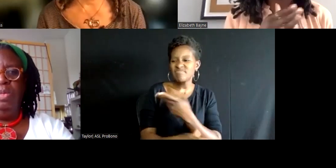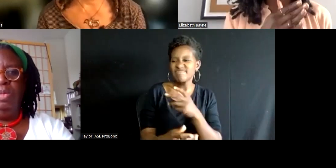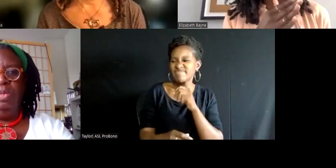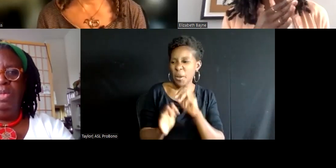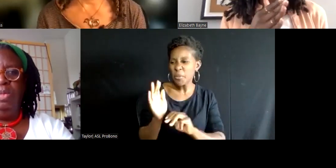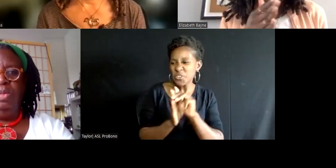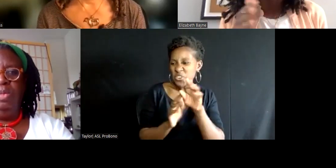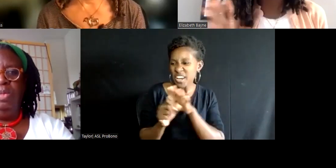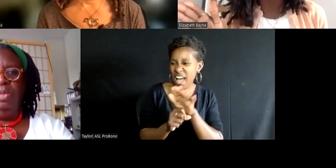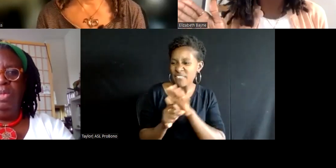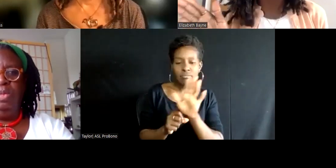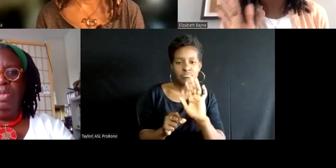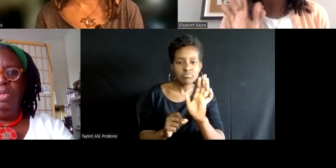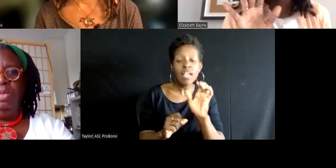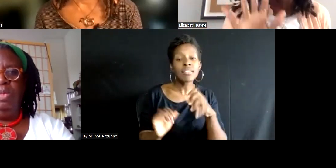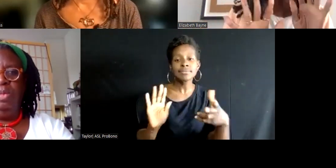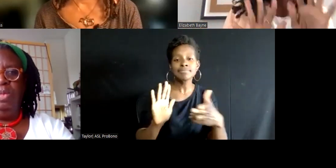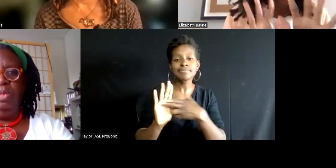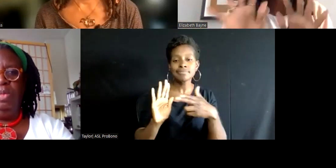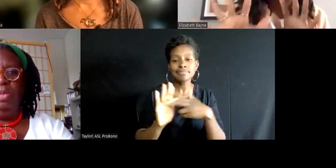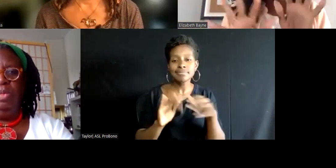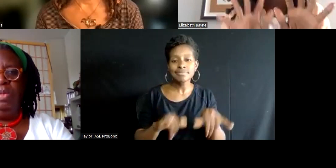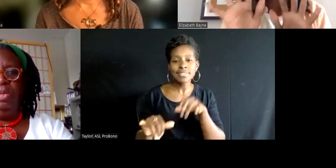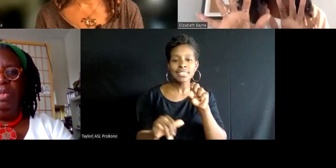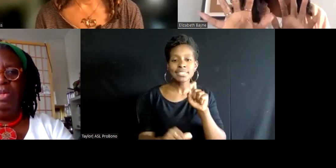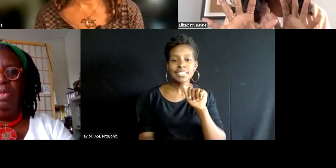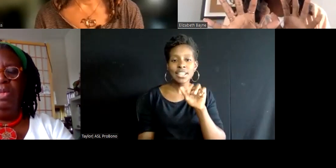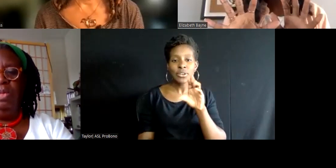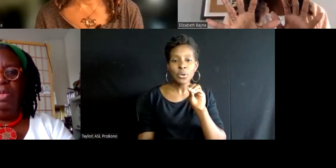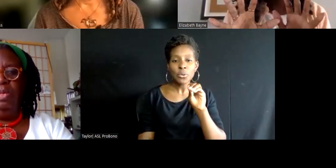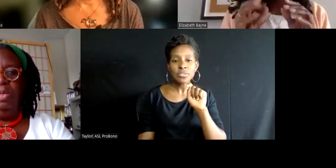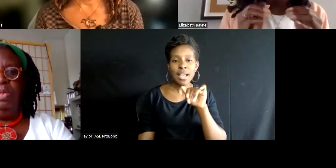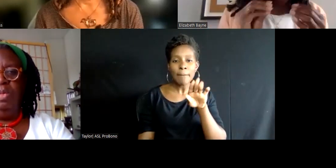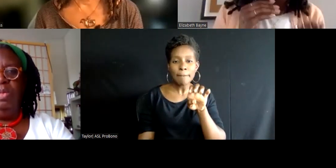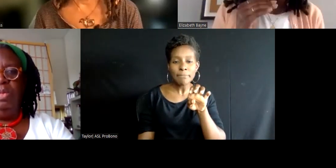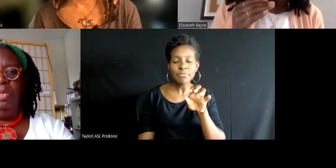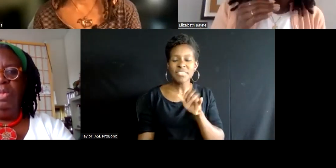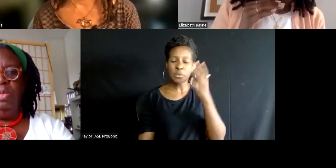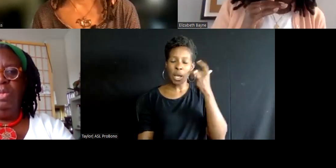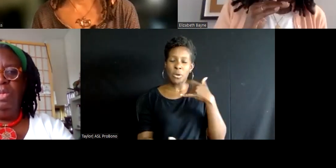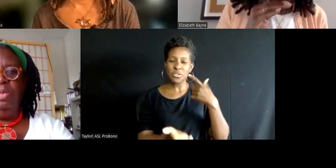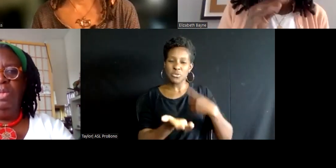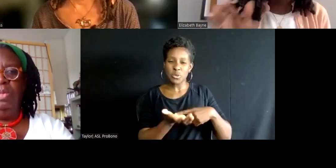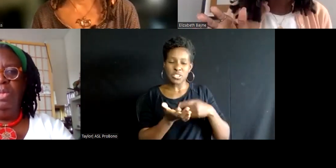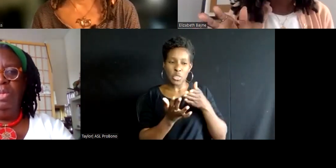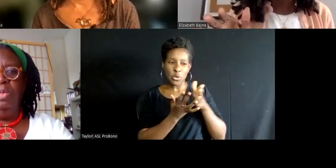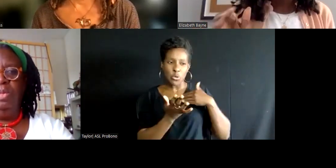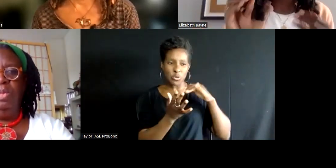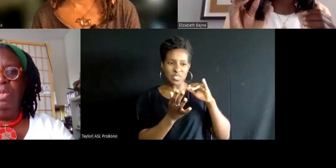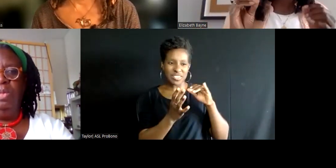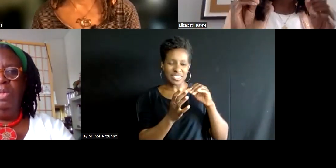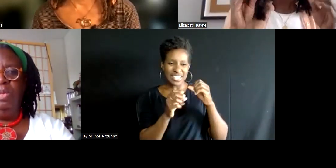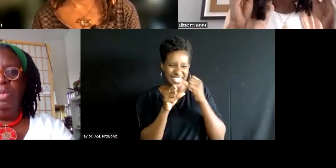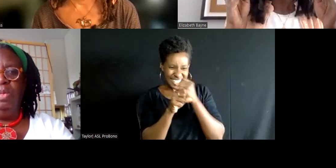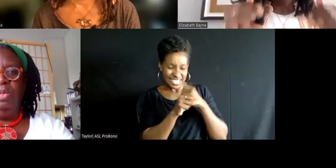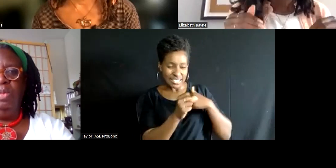to follow the women's stories as opposed to having experts talk about the statistics. Because what I was noticing when I was doing my reading was